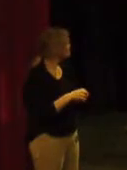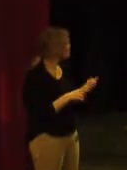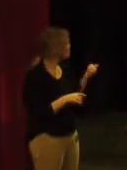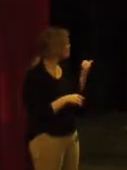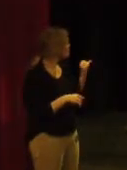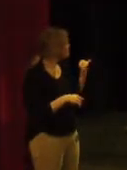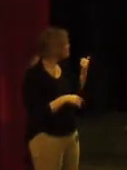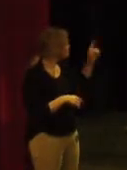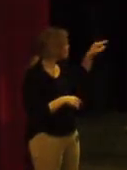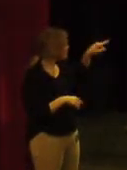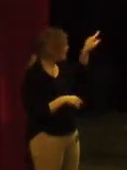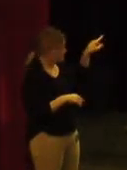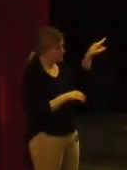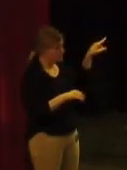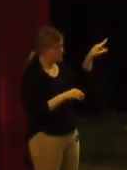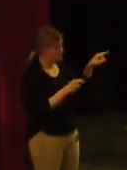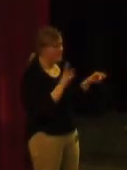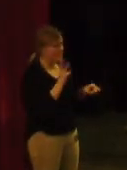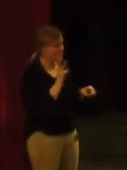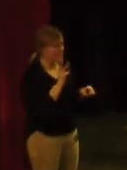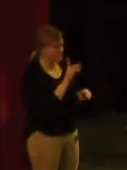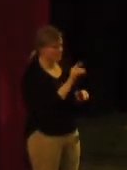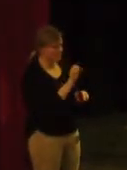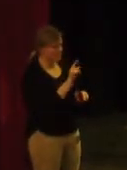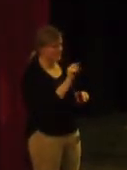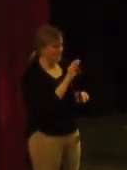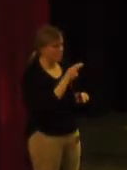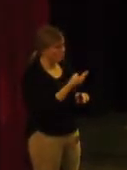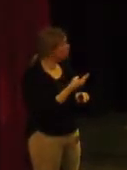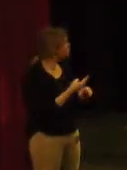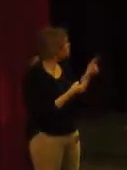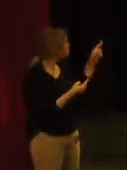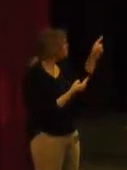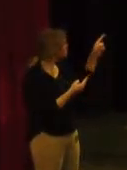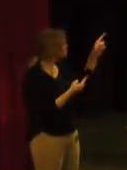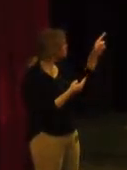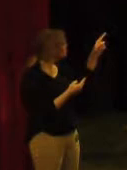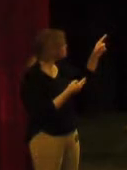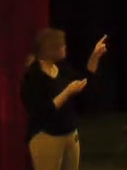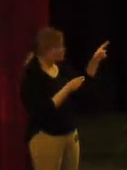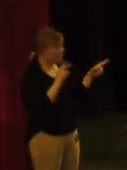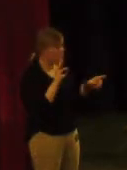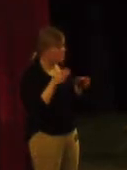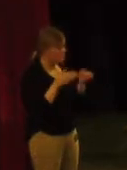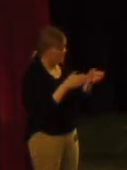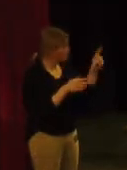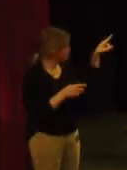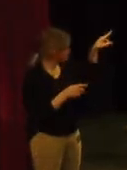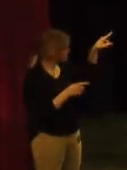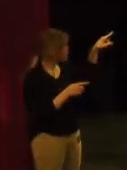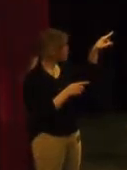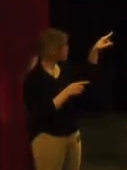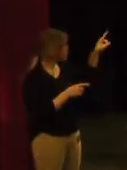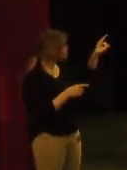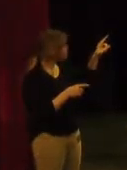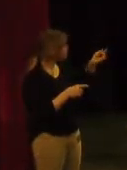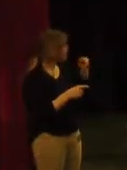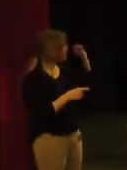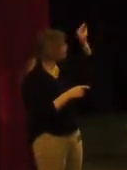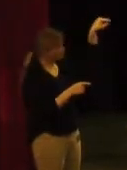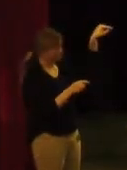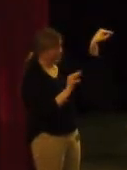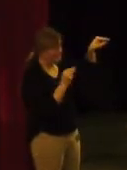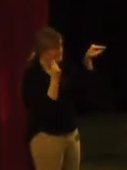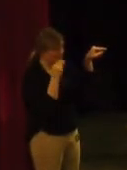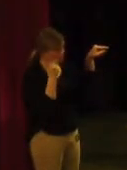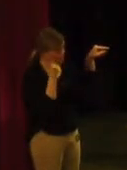This is an irrigation ditch right there. There's the Border Patrol right there. This is the Rio Grande River right here in this little ditch, and there's Mexico right over